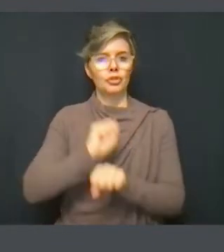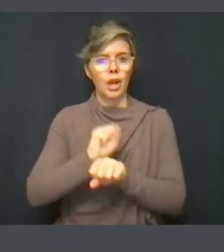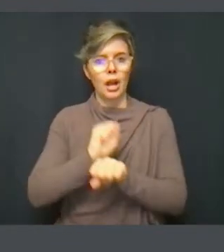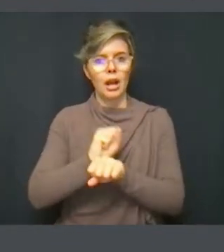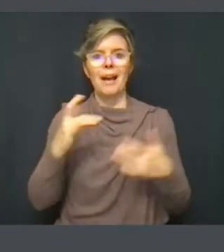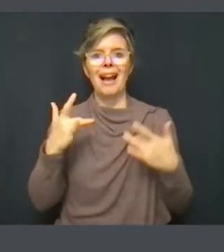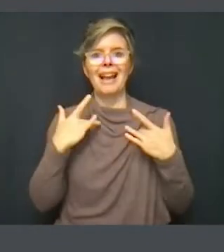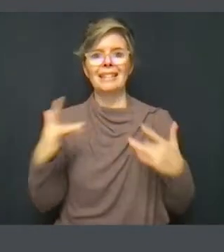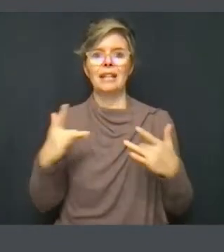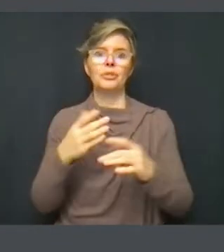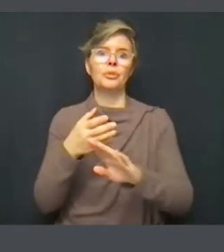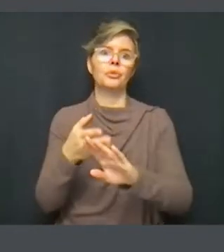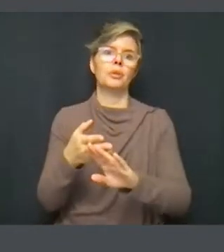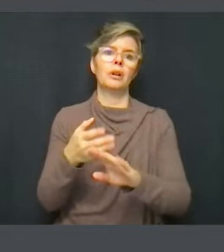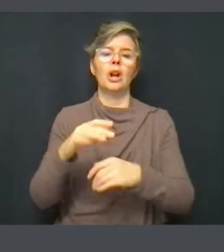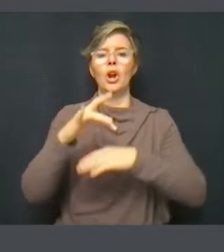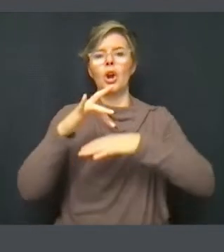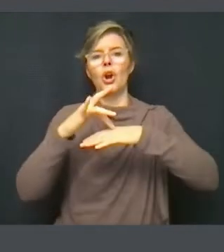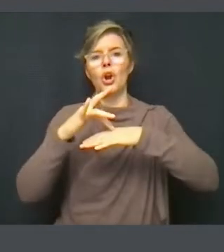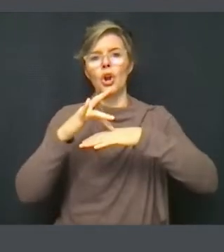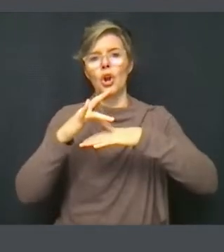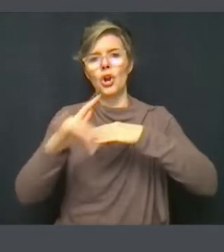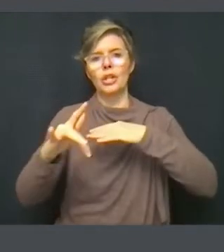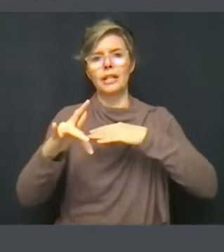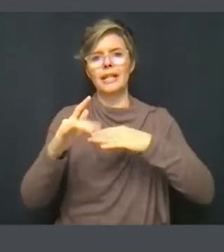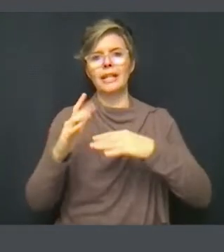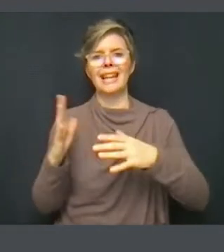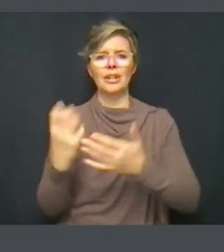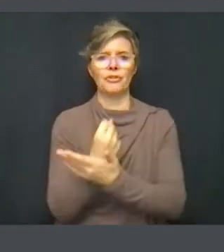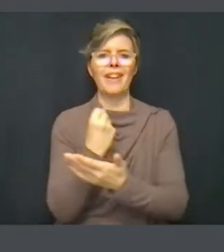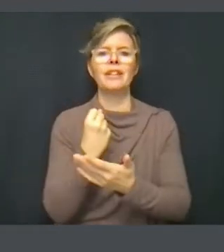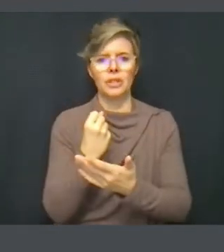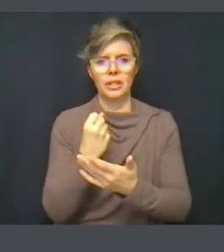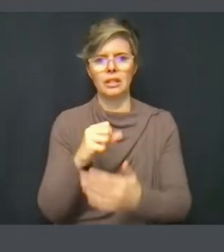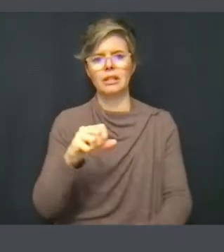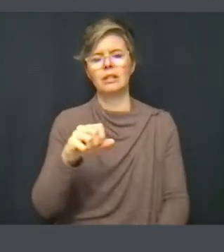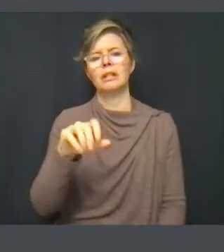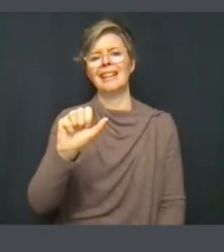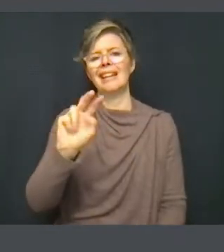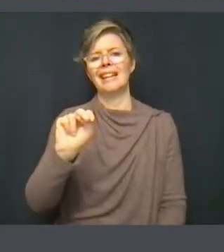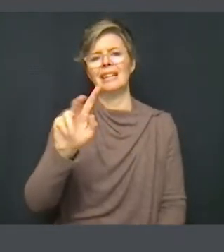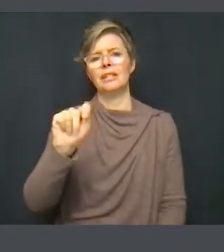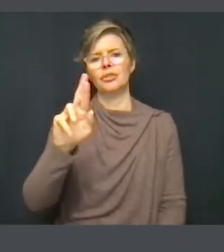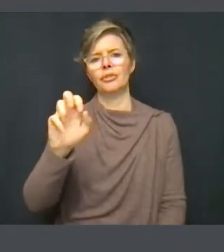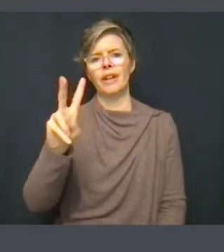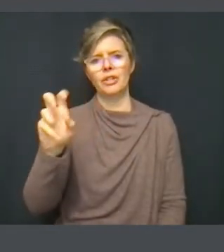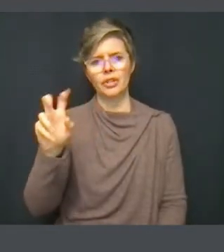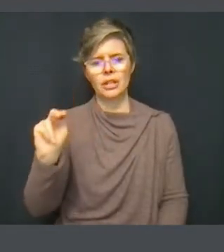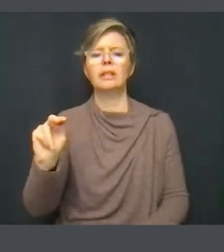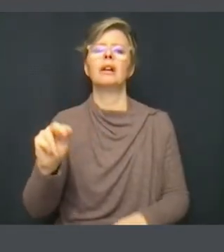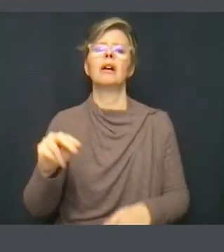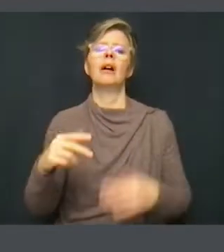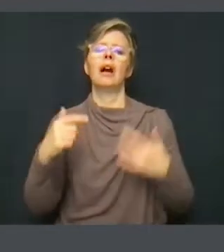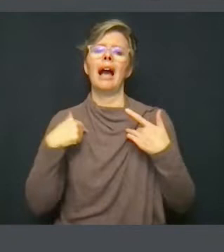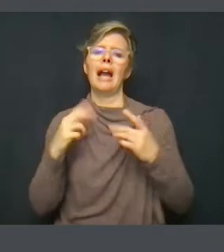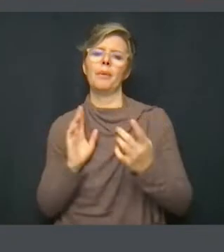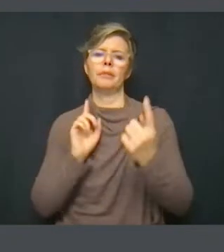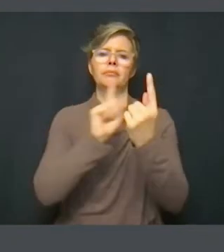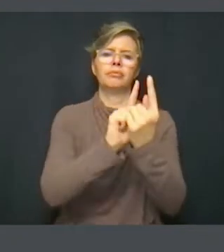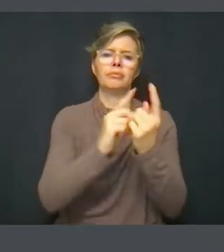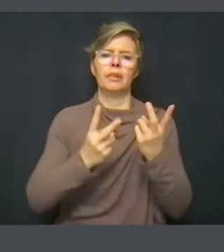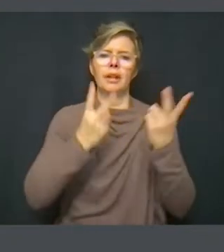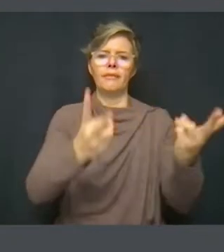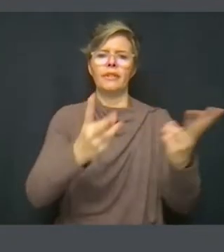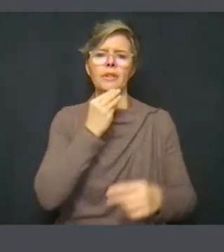in different parts. This is in Philadelphia, in different parts of Philadelphia. And yeah, I mean, of course, some of the kids that I tested were Spanish English speakers. They were Hispanic, which